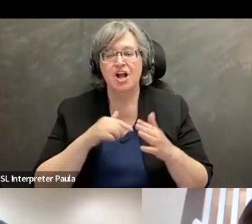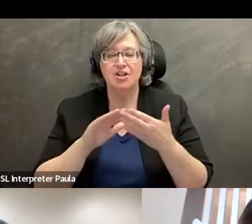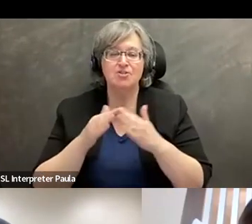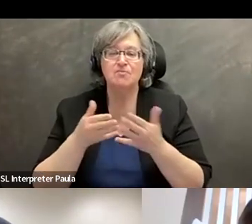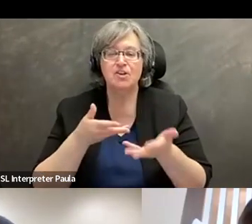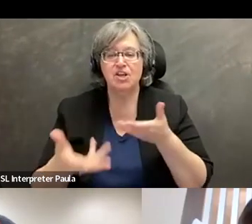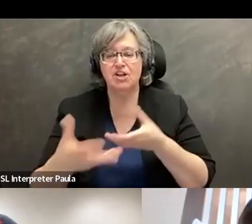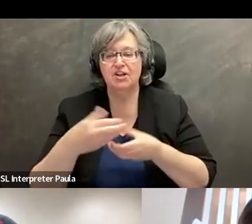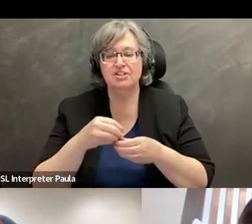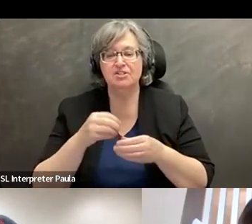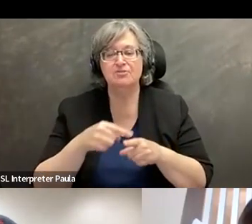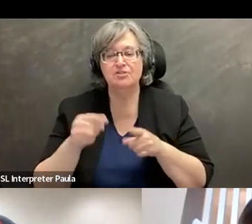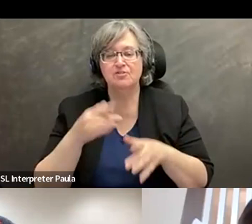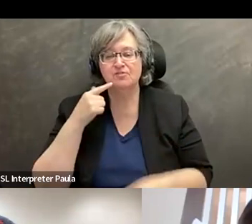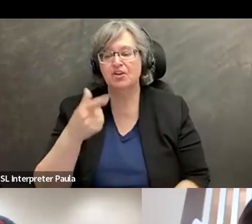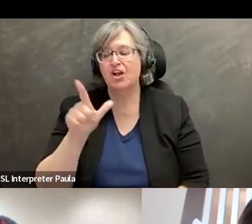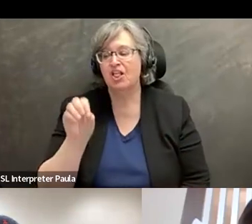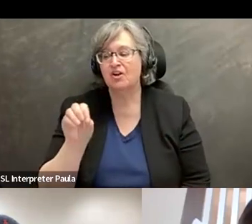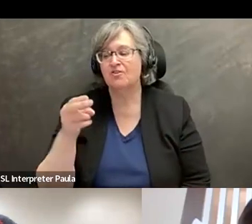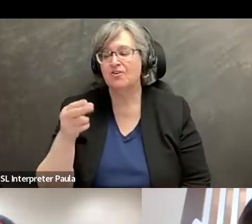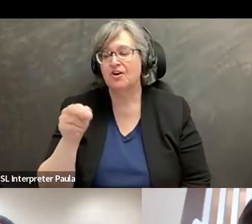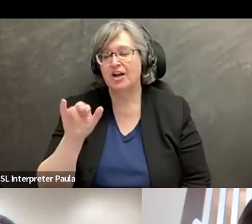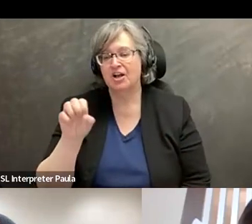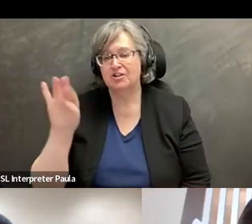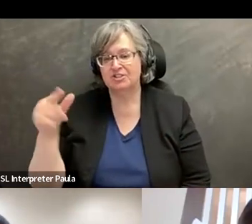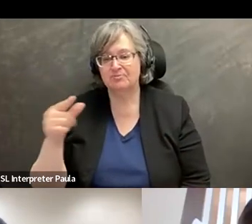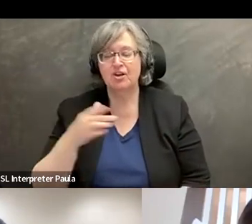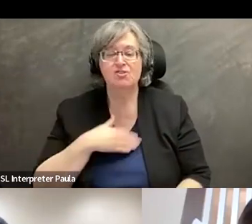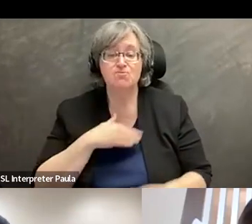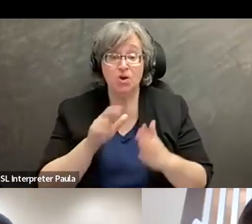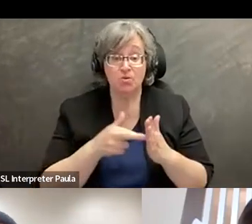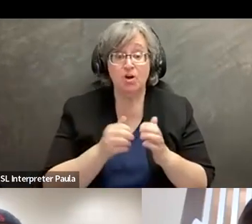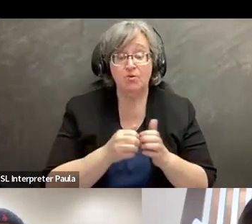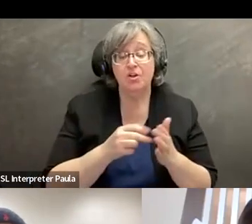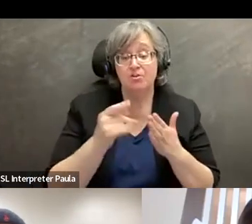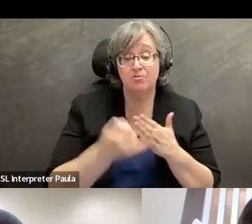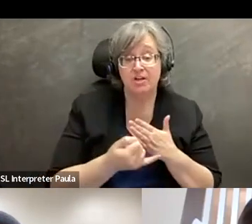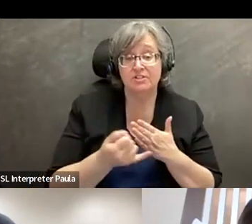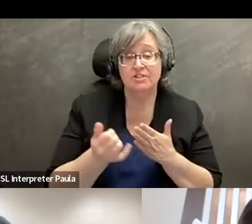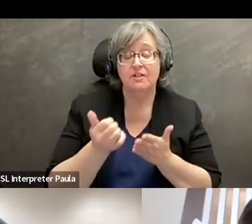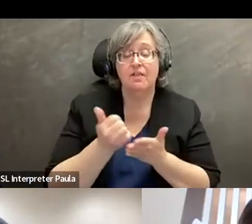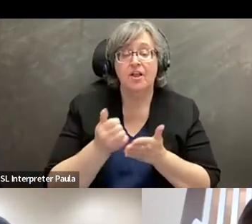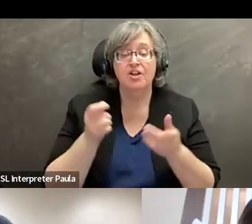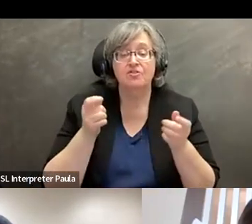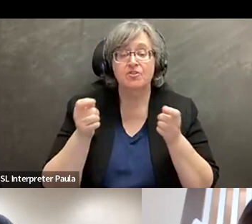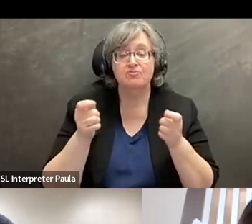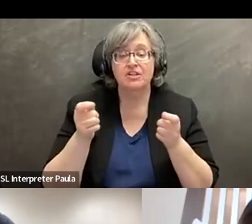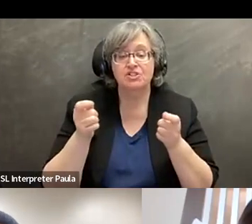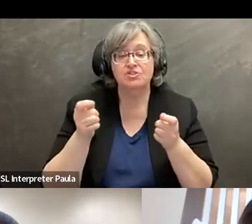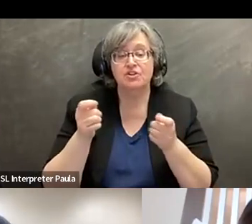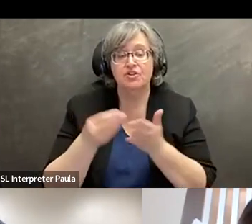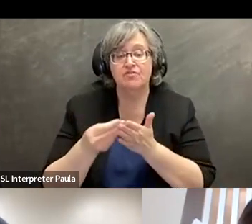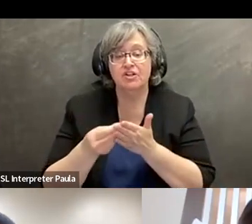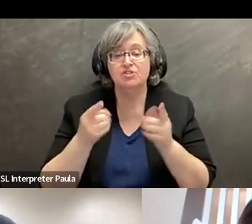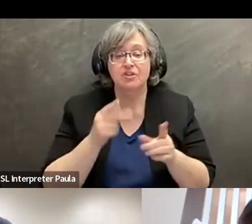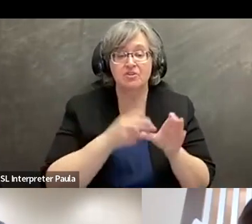engagement specialist here for Glow Harrisburg. And my role with the project is to help administer the funds to participants when they